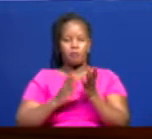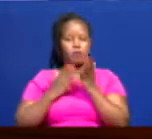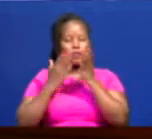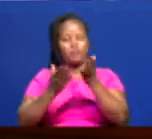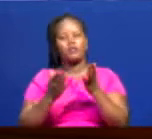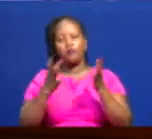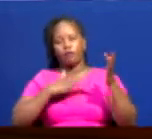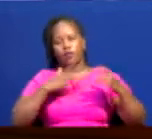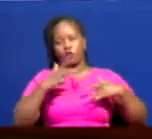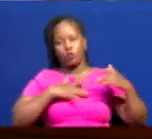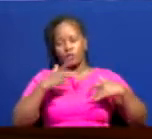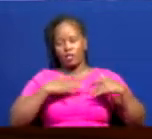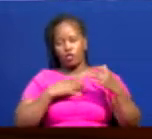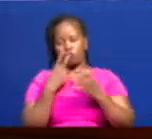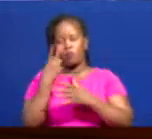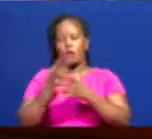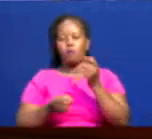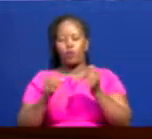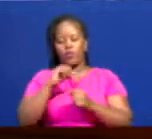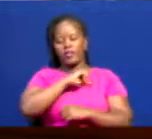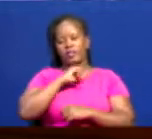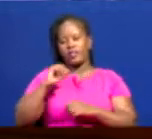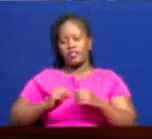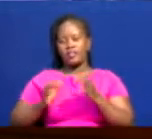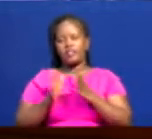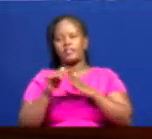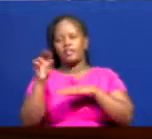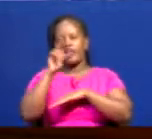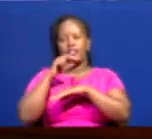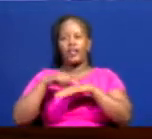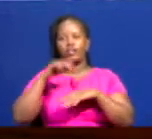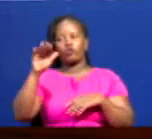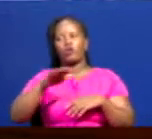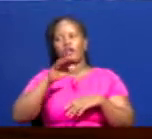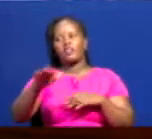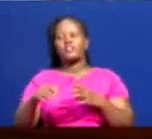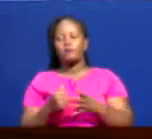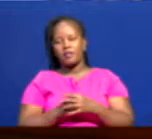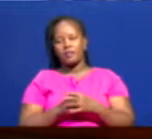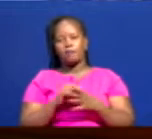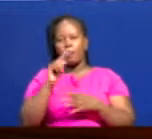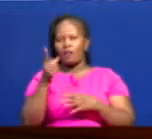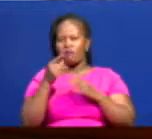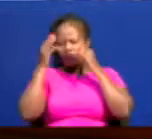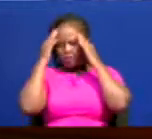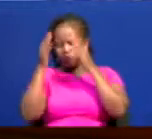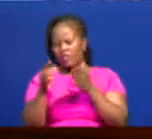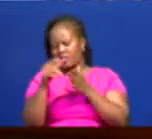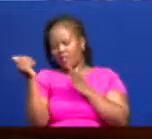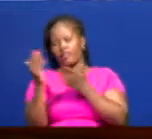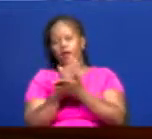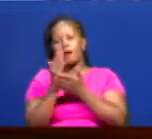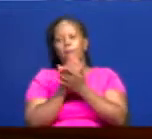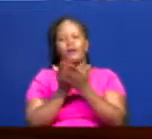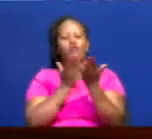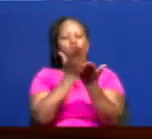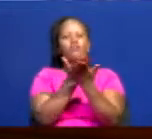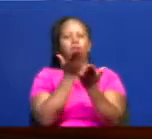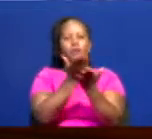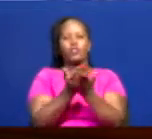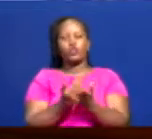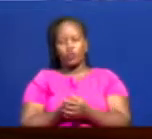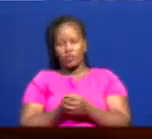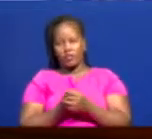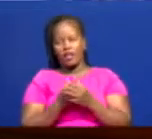consideration by both houses. In my submissions, I'll look at the other part of the petition. The petition was raised in two